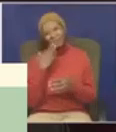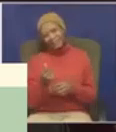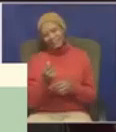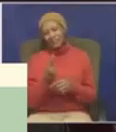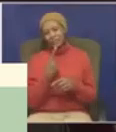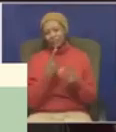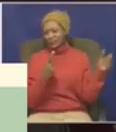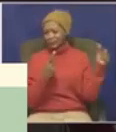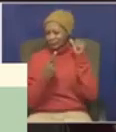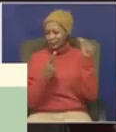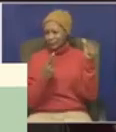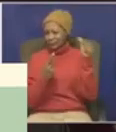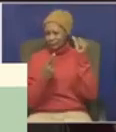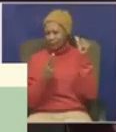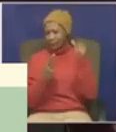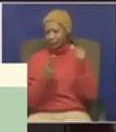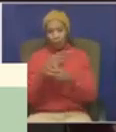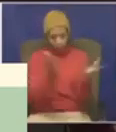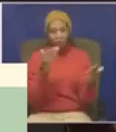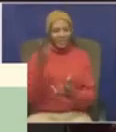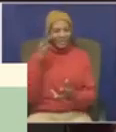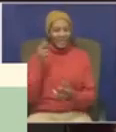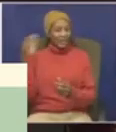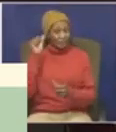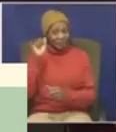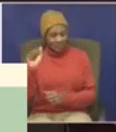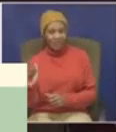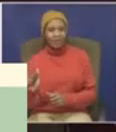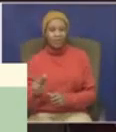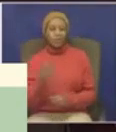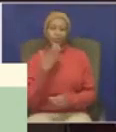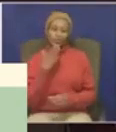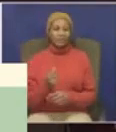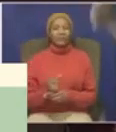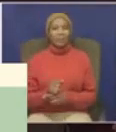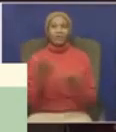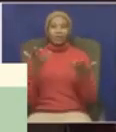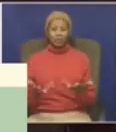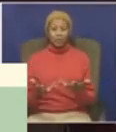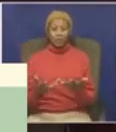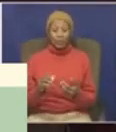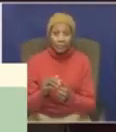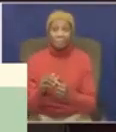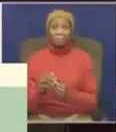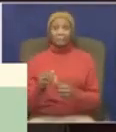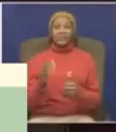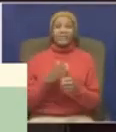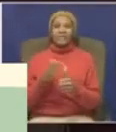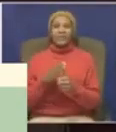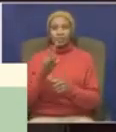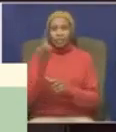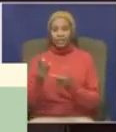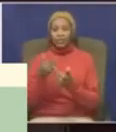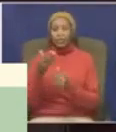hear the sound the whole time. That is a request from members in the chamber. So the first supplementary question will then be